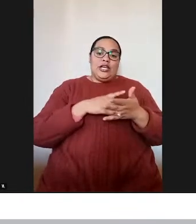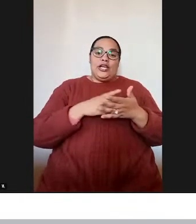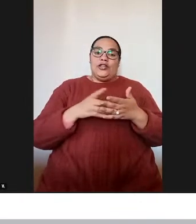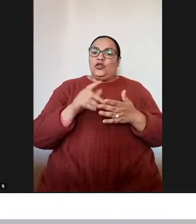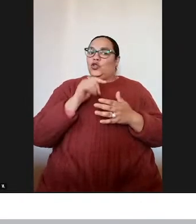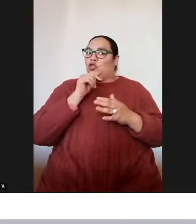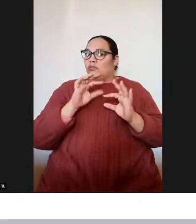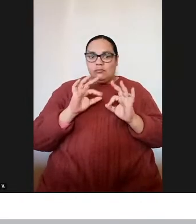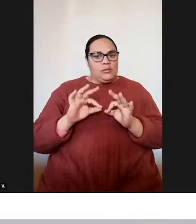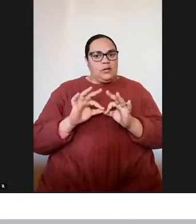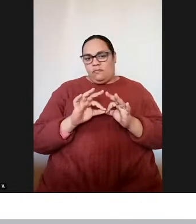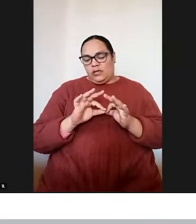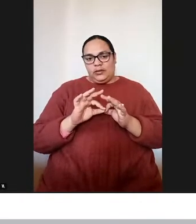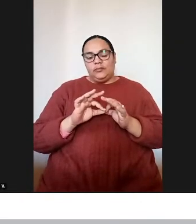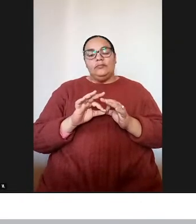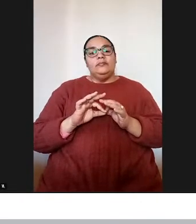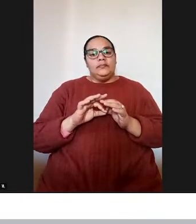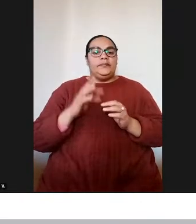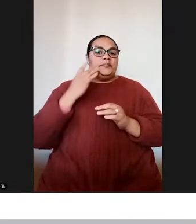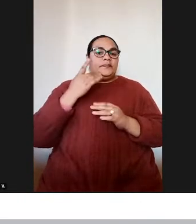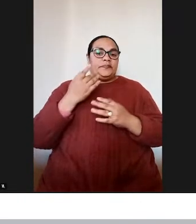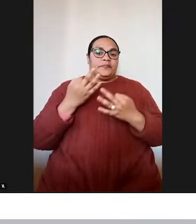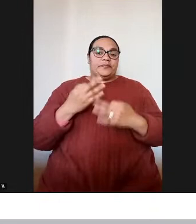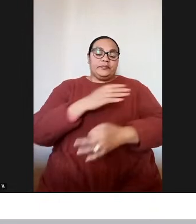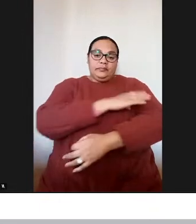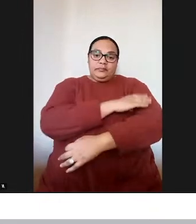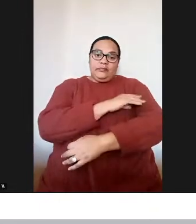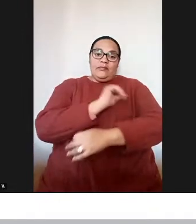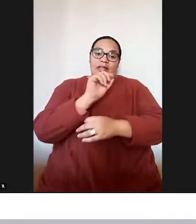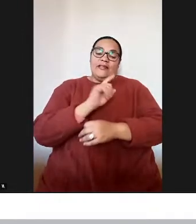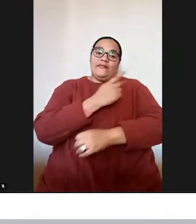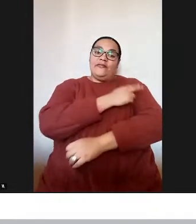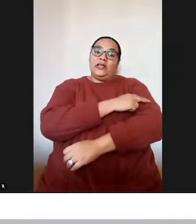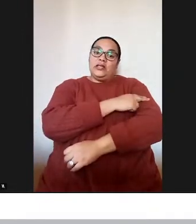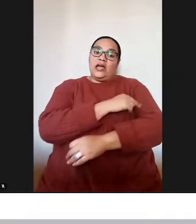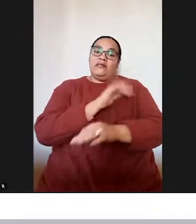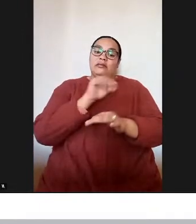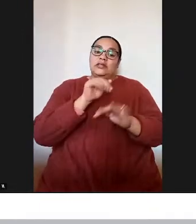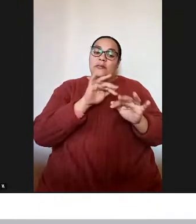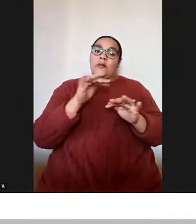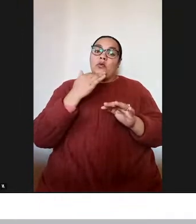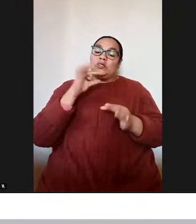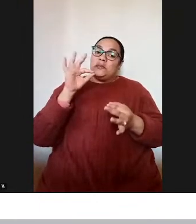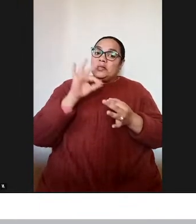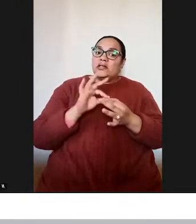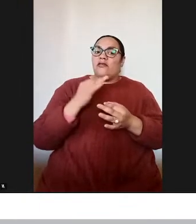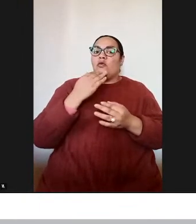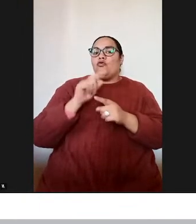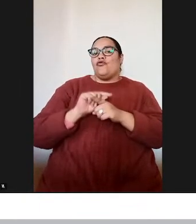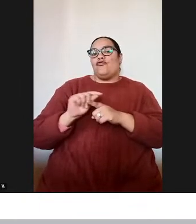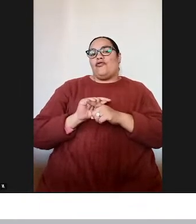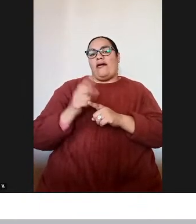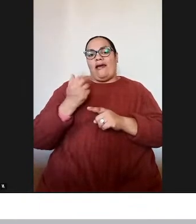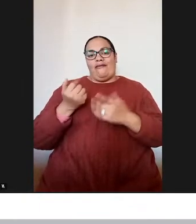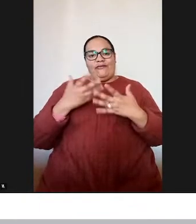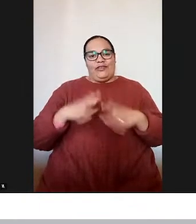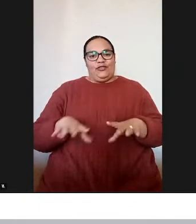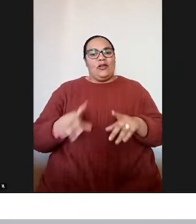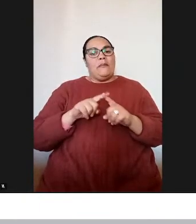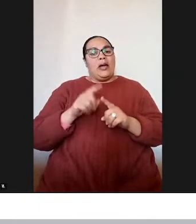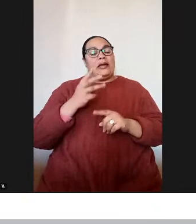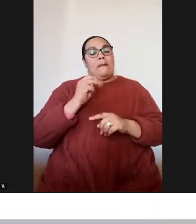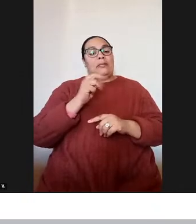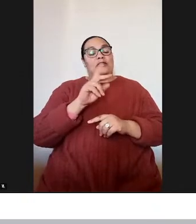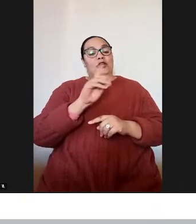static. And while the floor marshals and the first aiders are specific people who had been trained, and Mr. Doman and I have